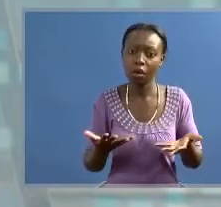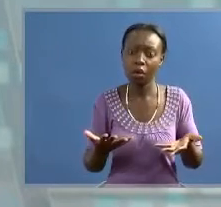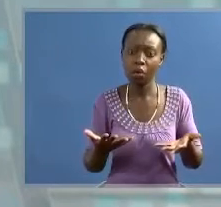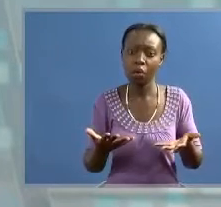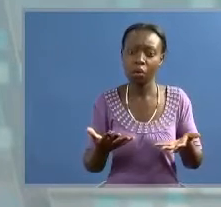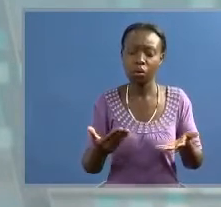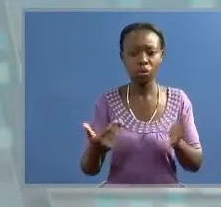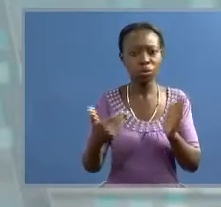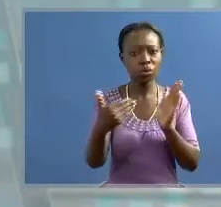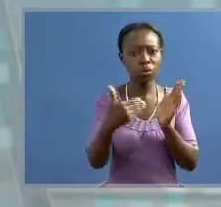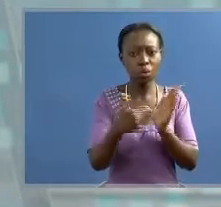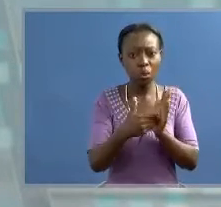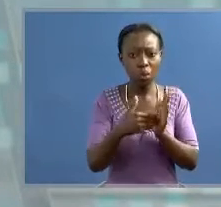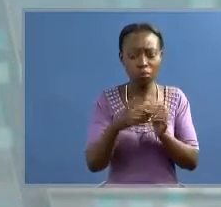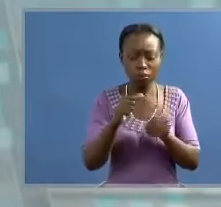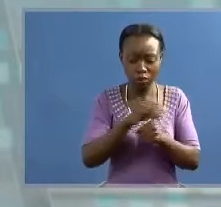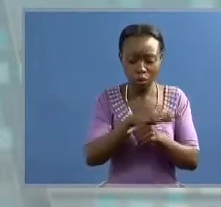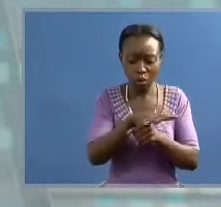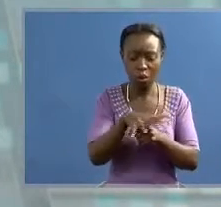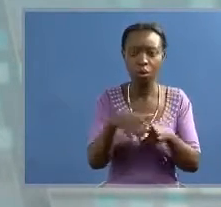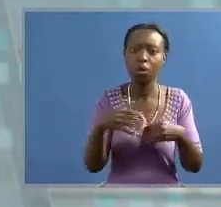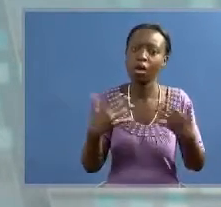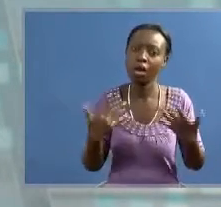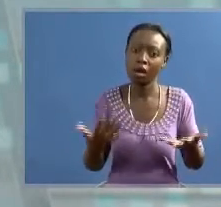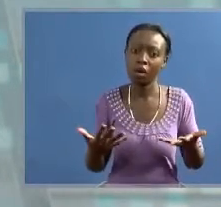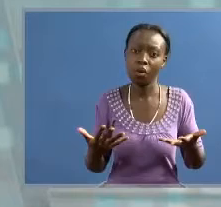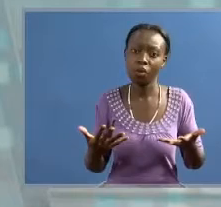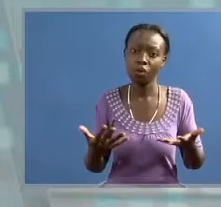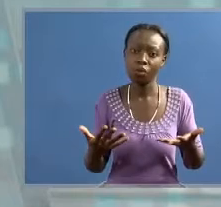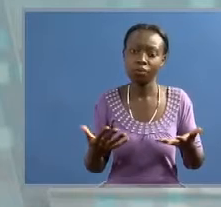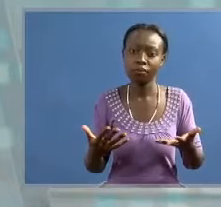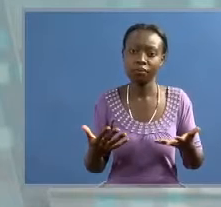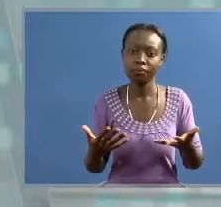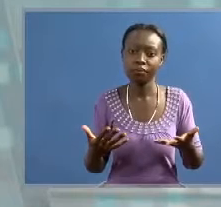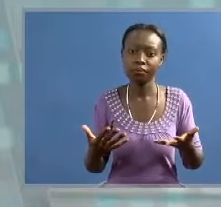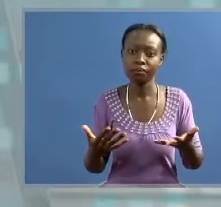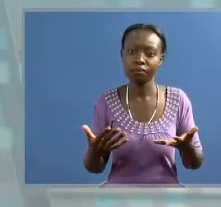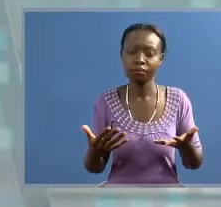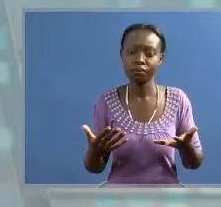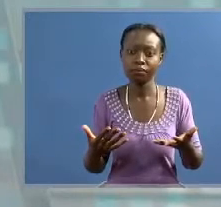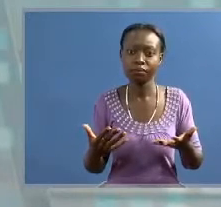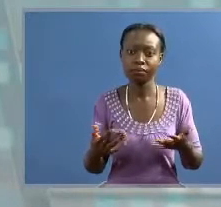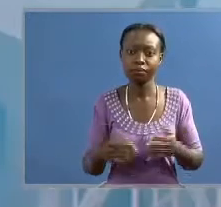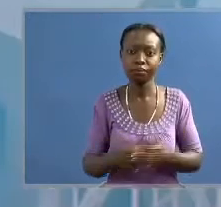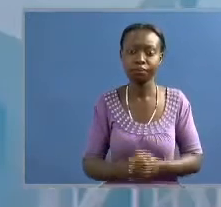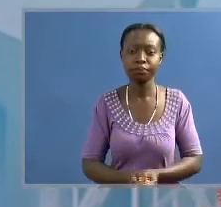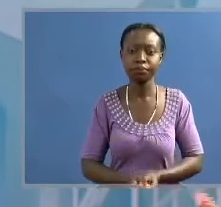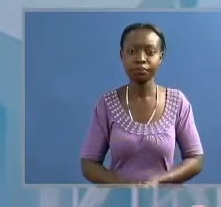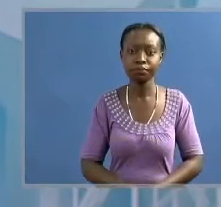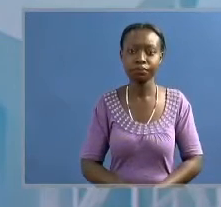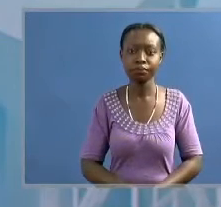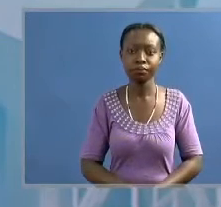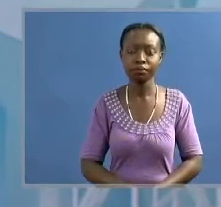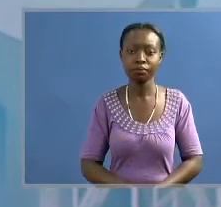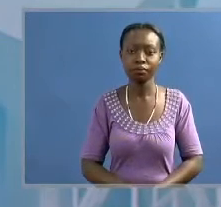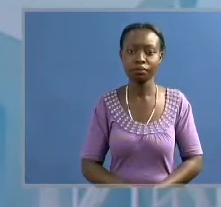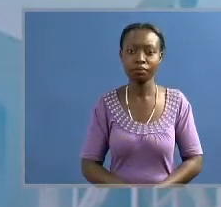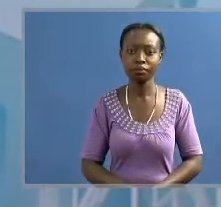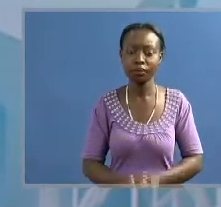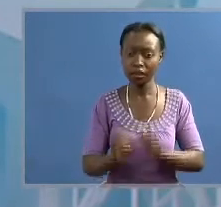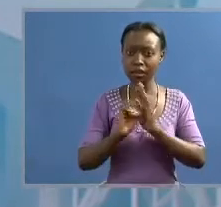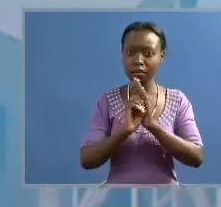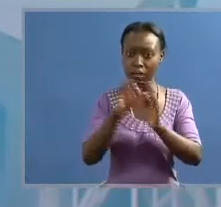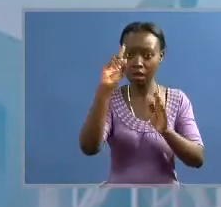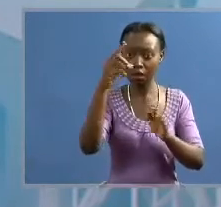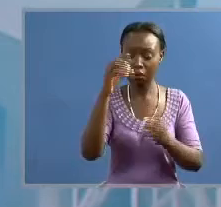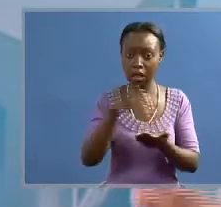cease from being local transmission, at least control it to be of an imported case? I'm giving the instance of the first case